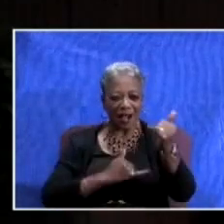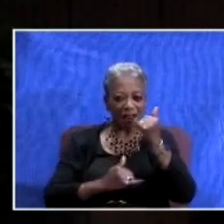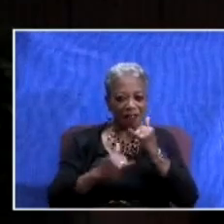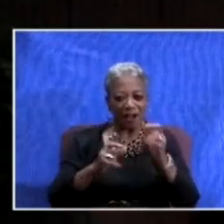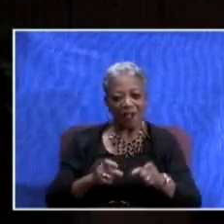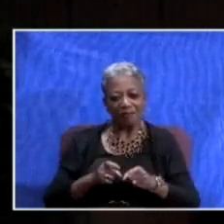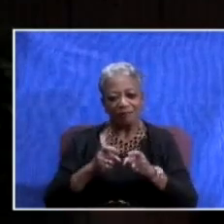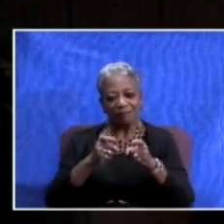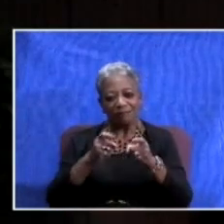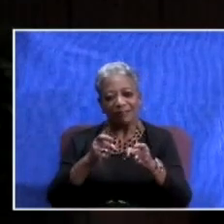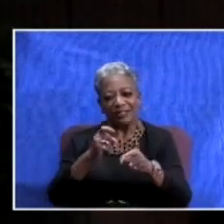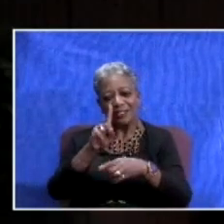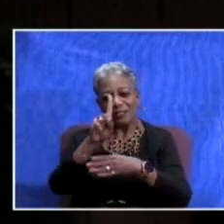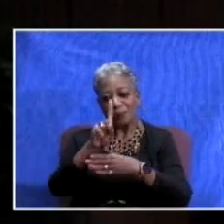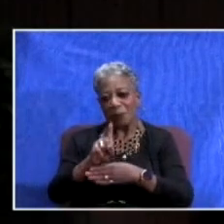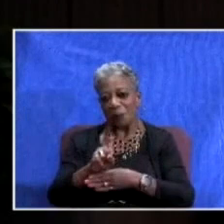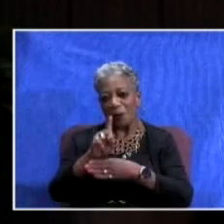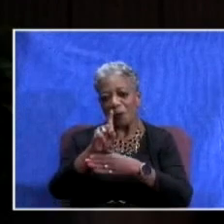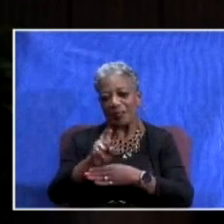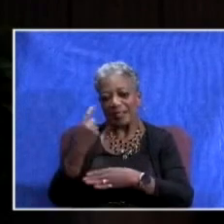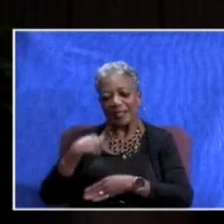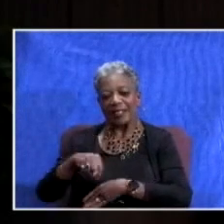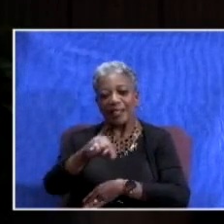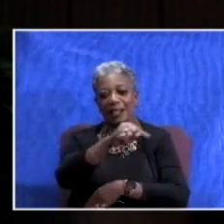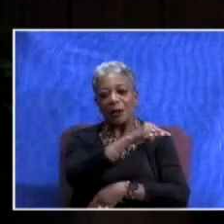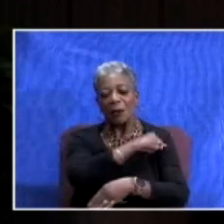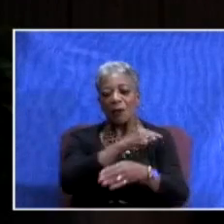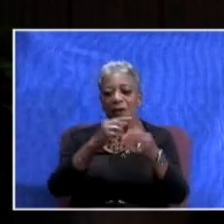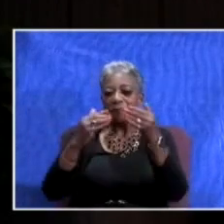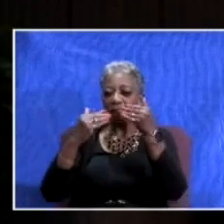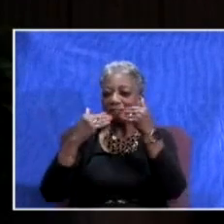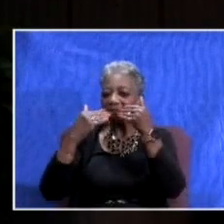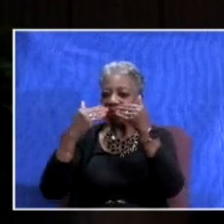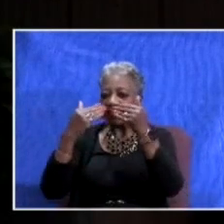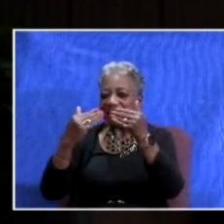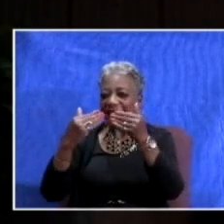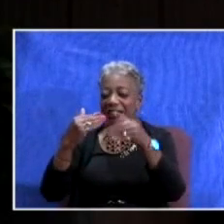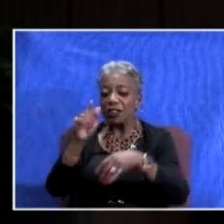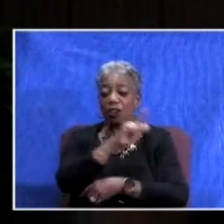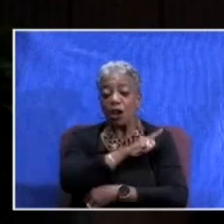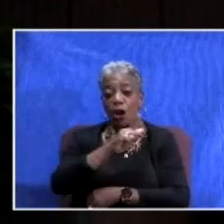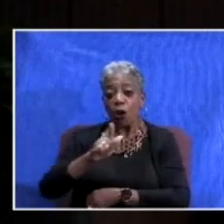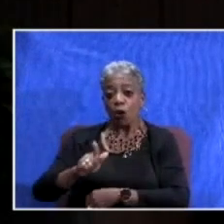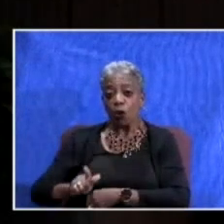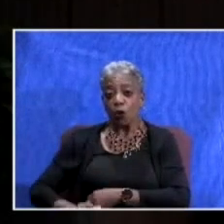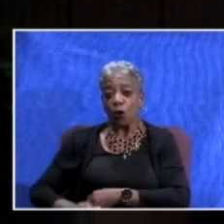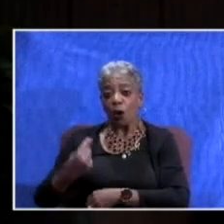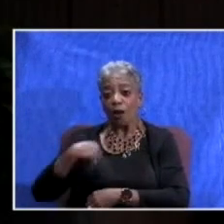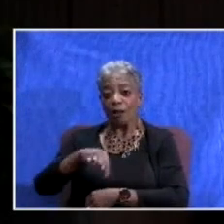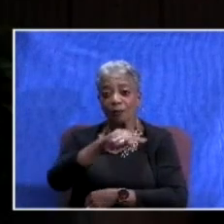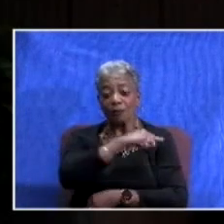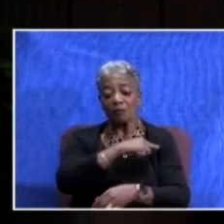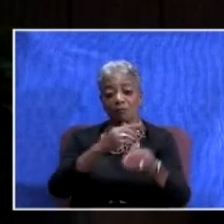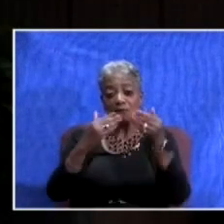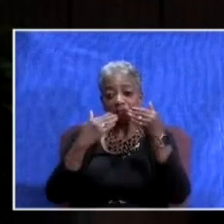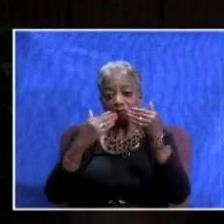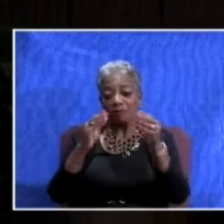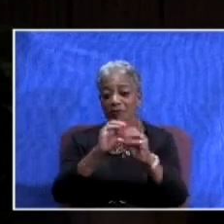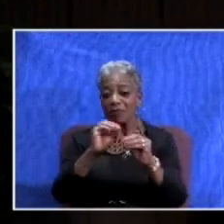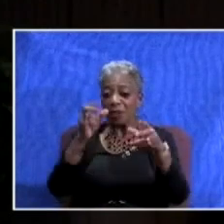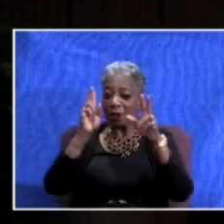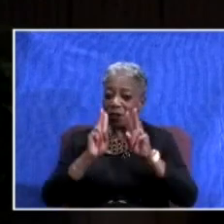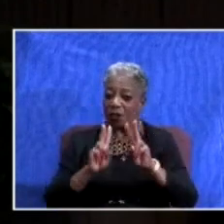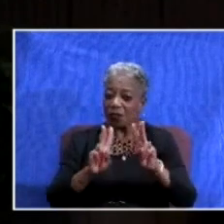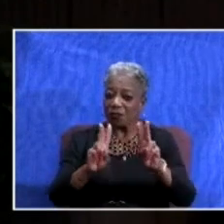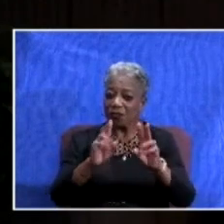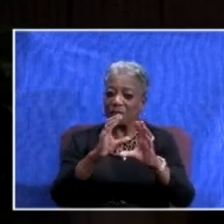you that the hearse didn't pull up into our driveway during COVID-19 and take